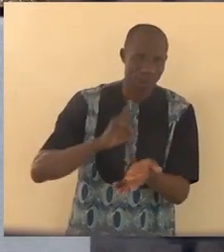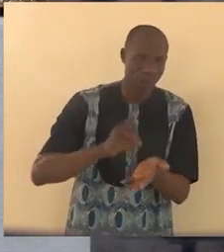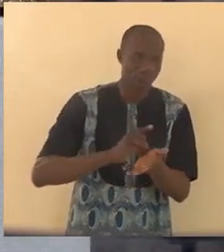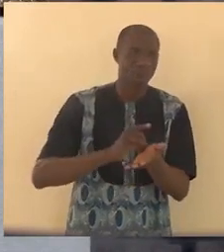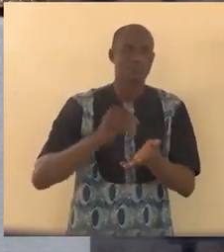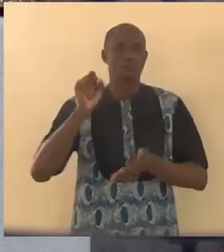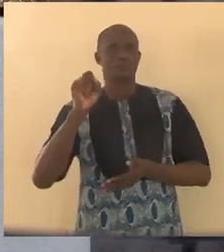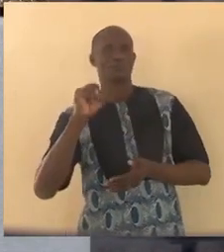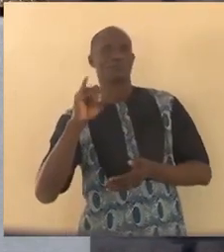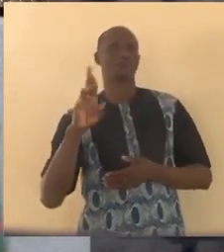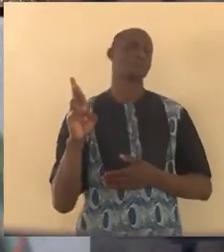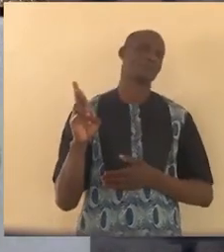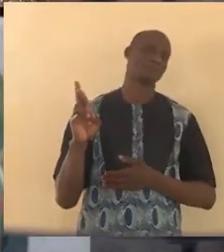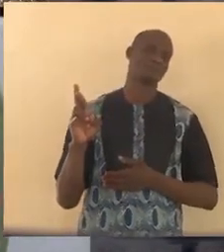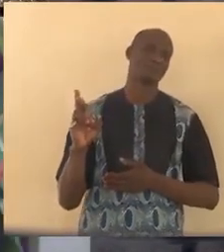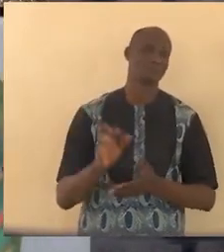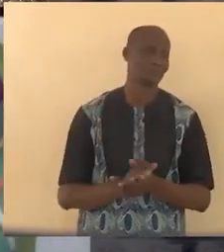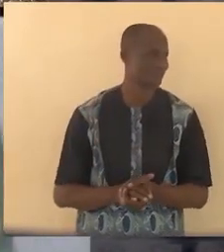doctor, sir.